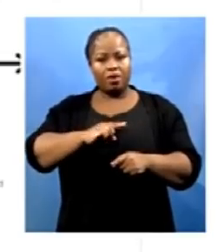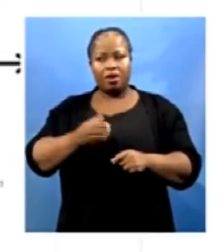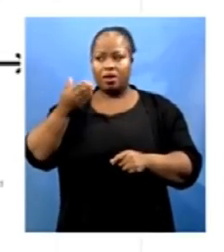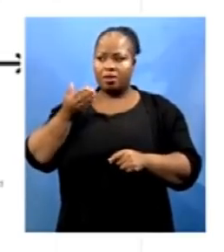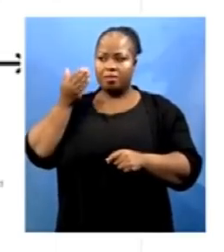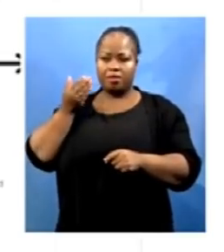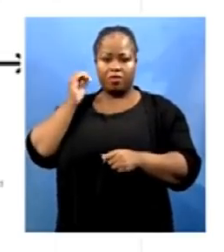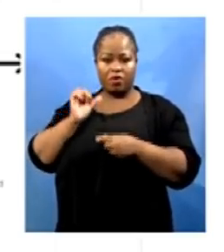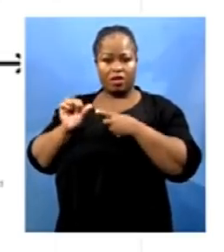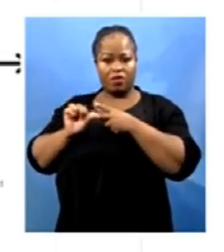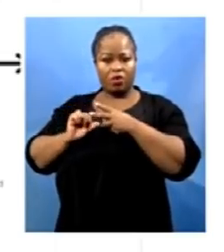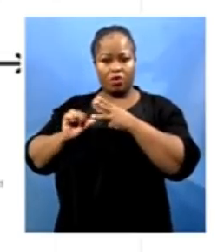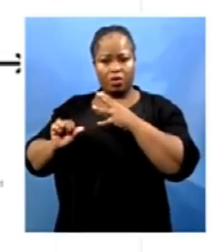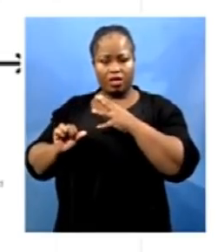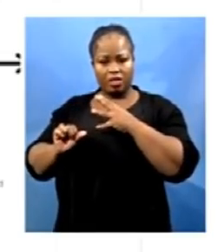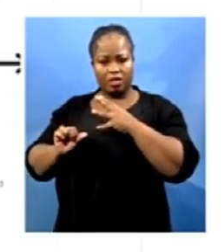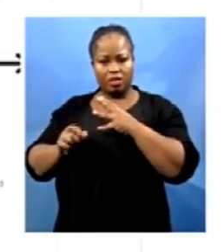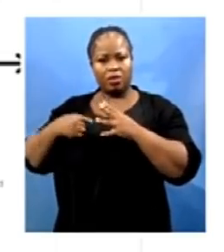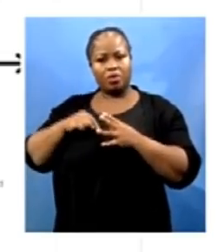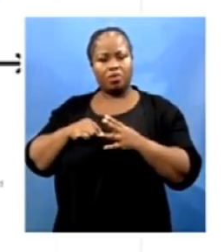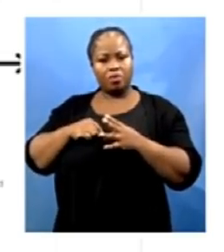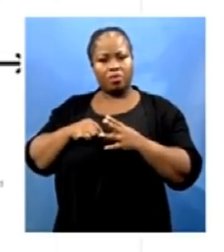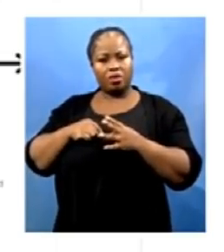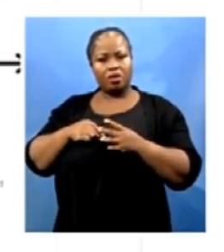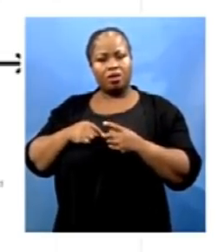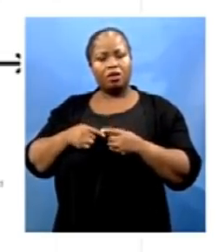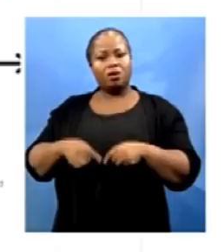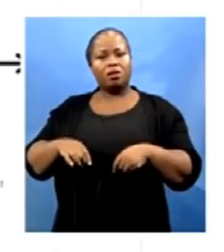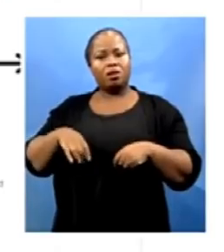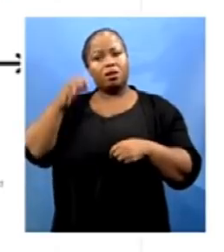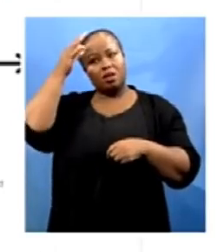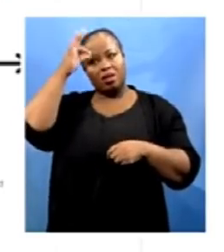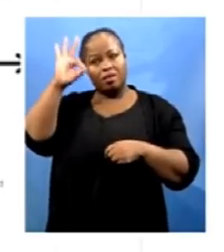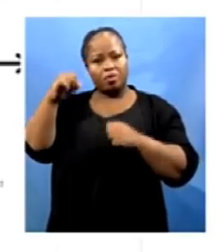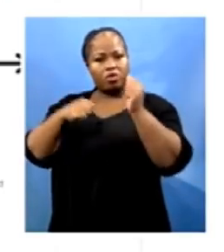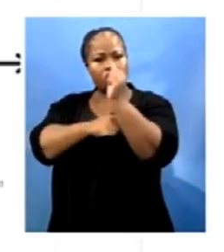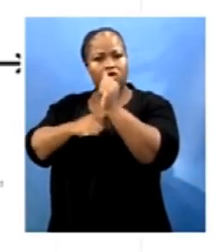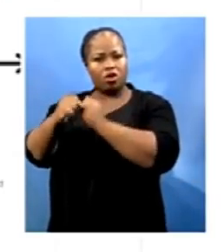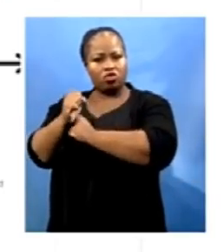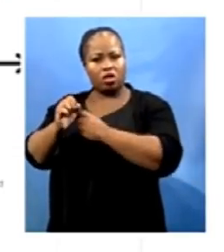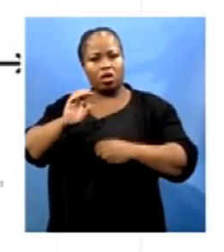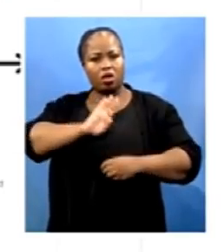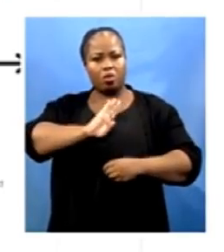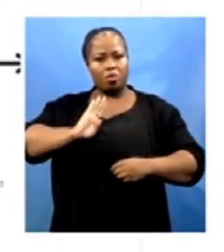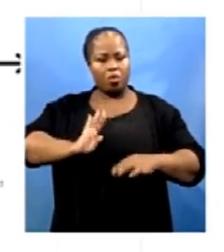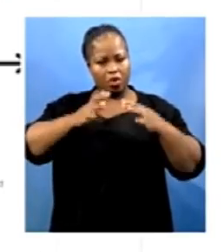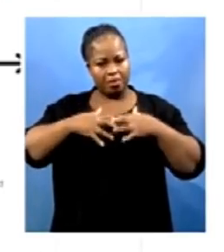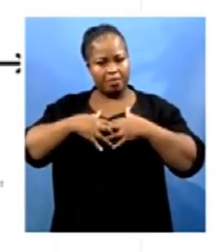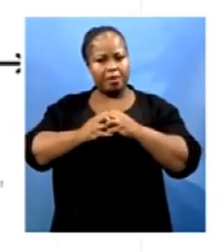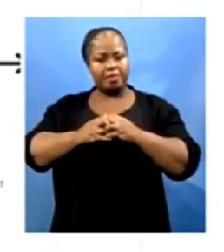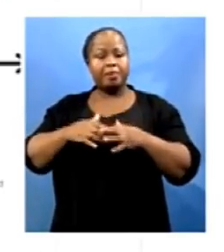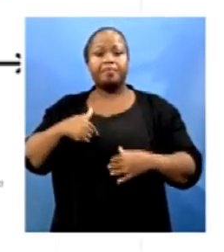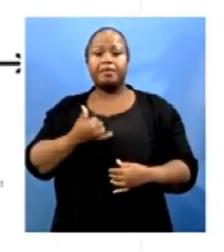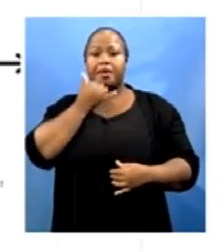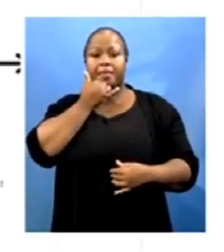up a board and formal governance structures. I am pleased today to say that we now not only have